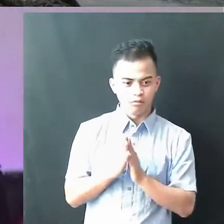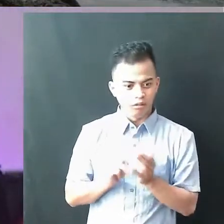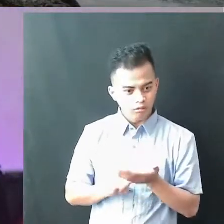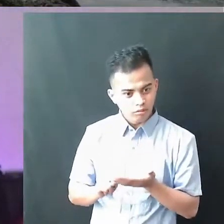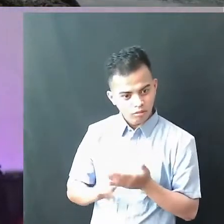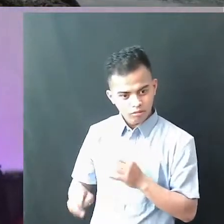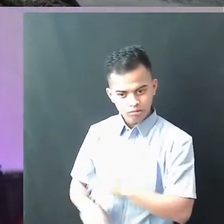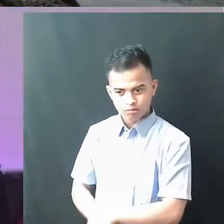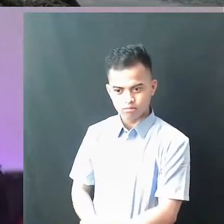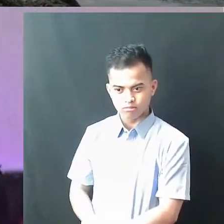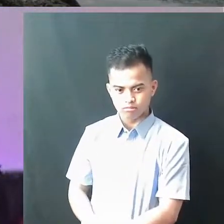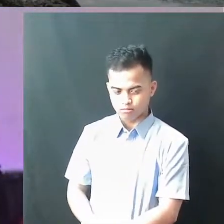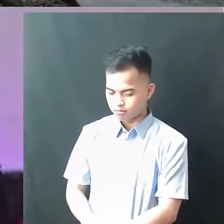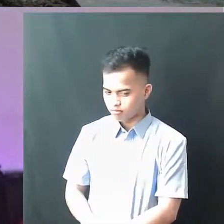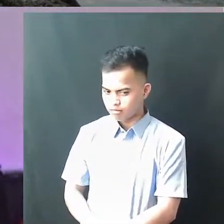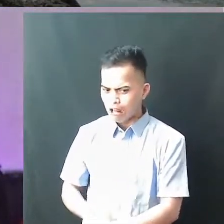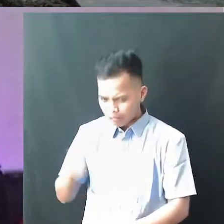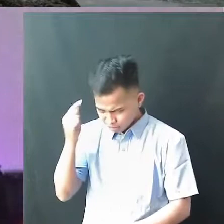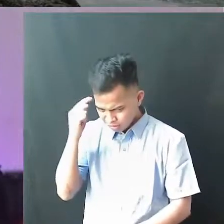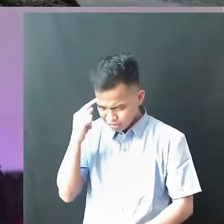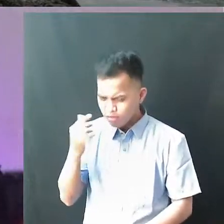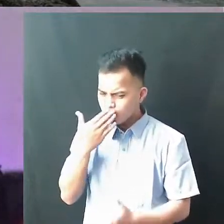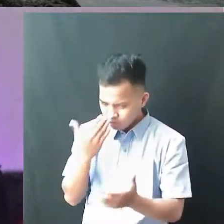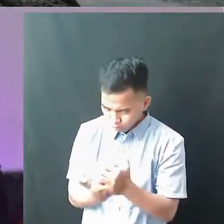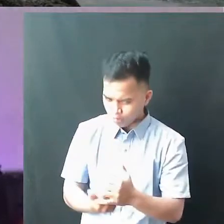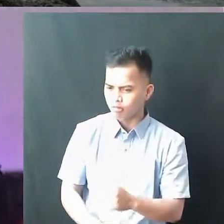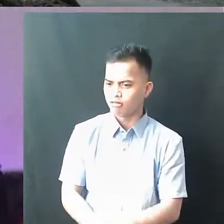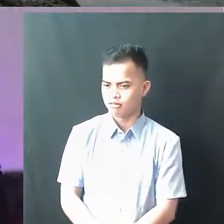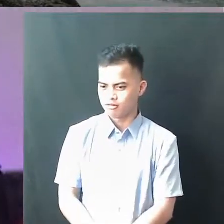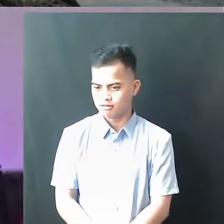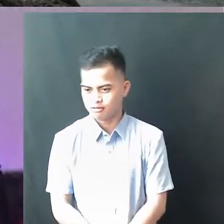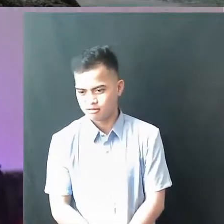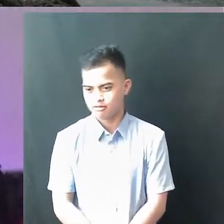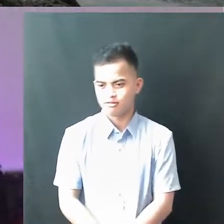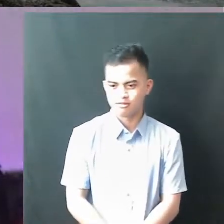And we look at verse 16 and 17.